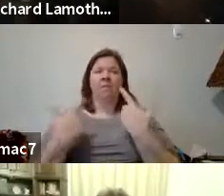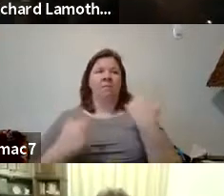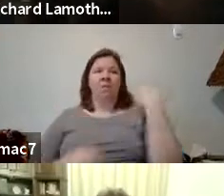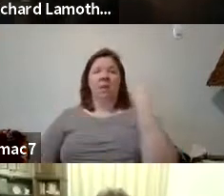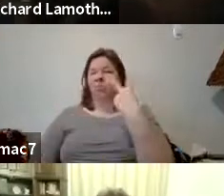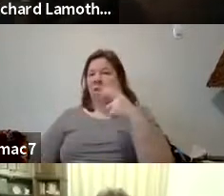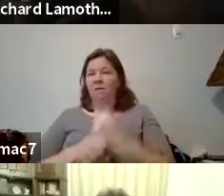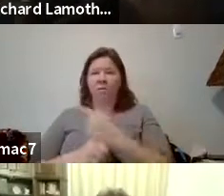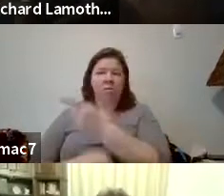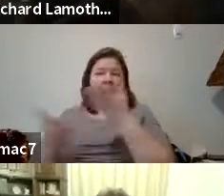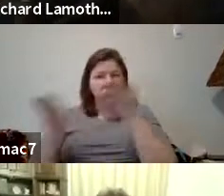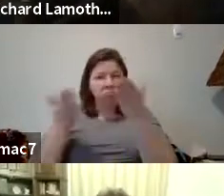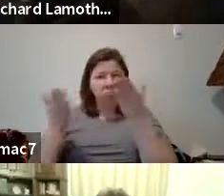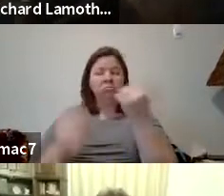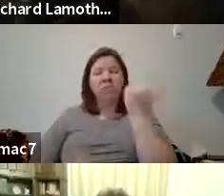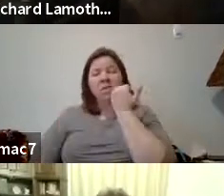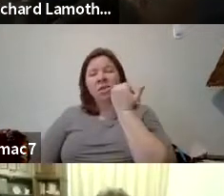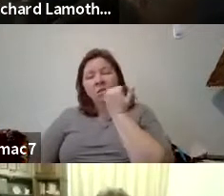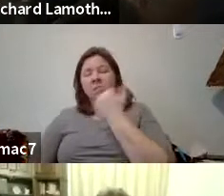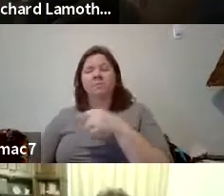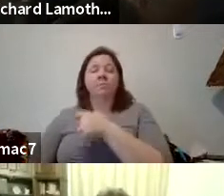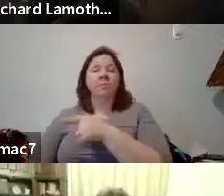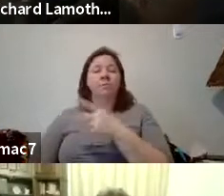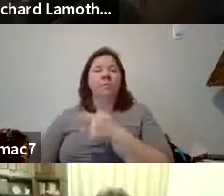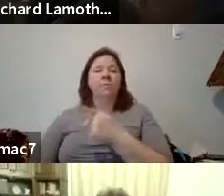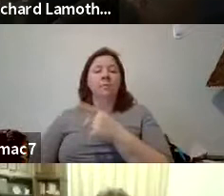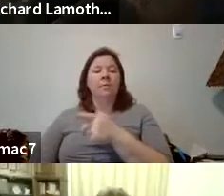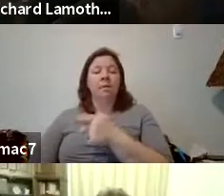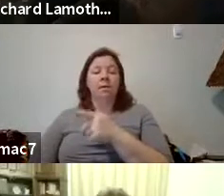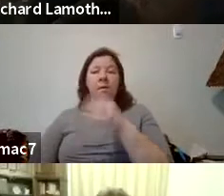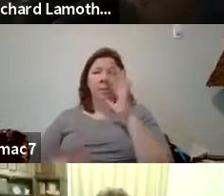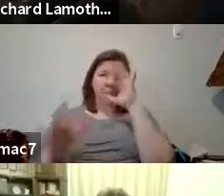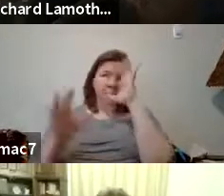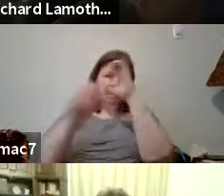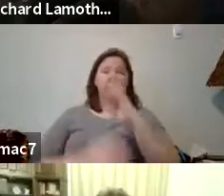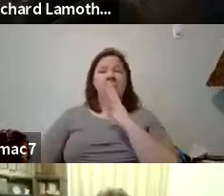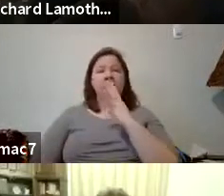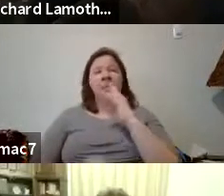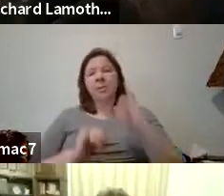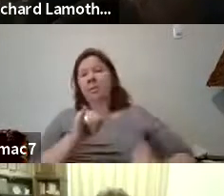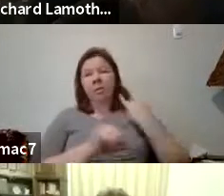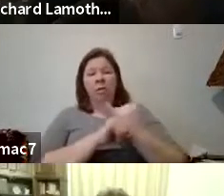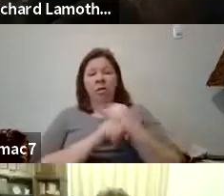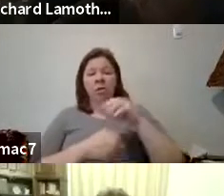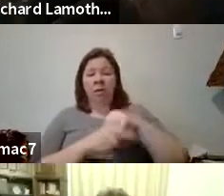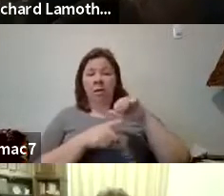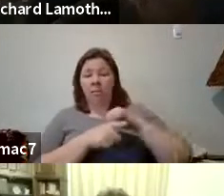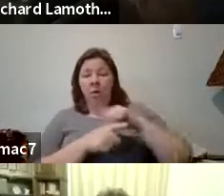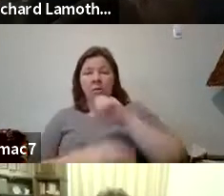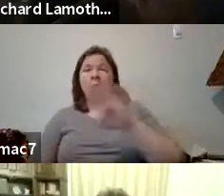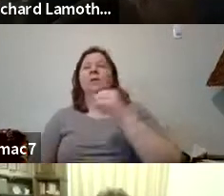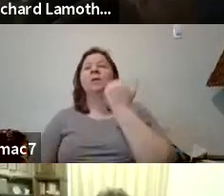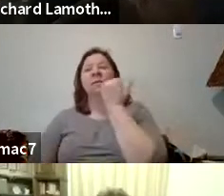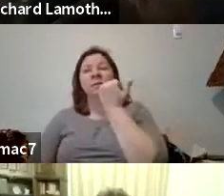12 years. He is really a sought after international speaker in the practice of